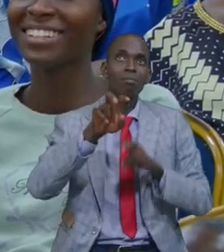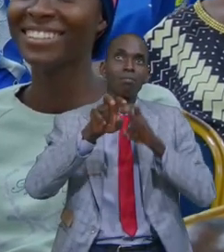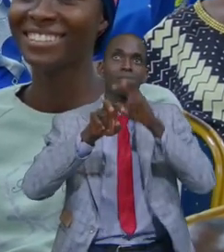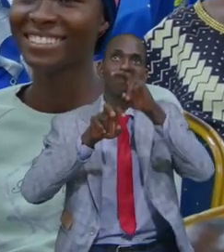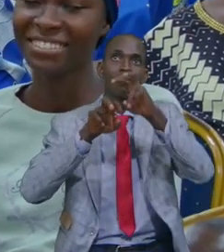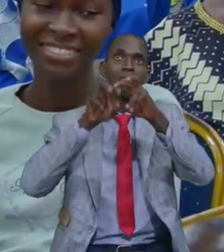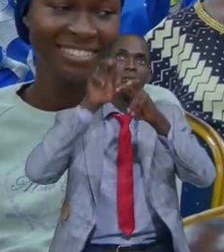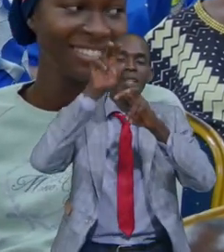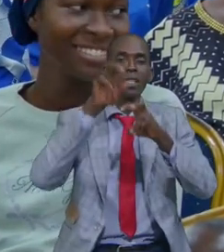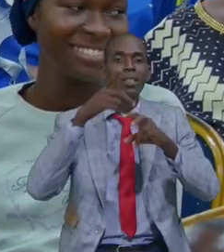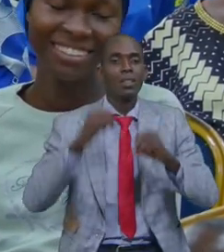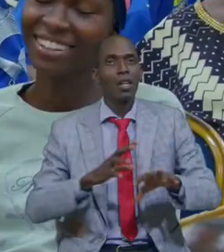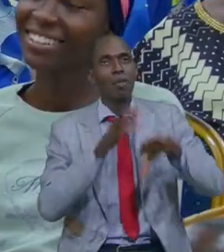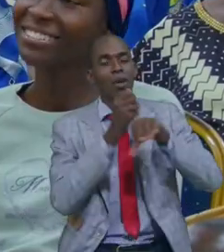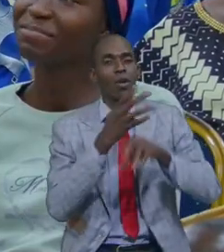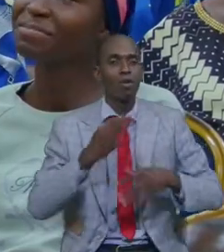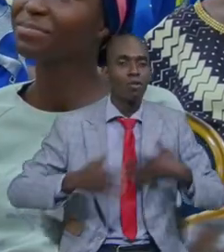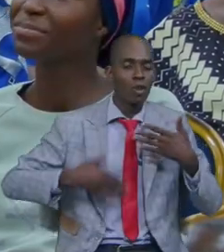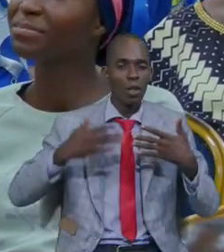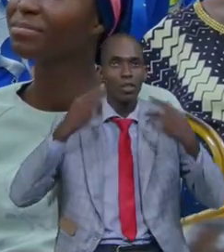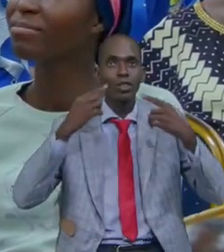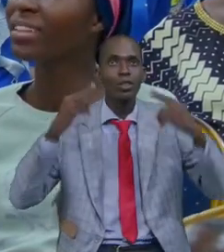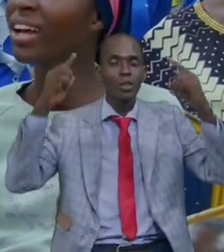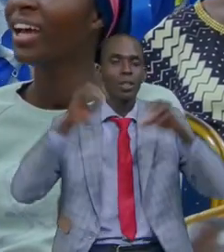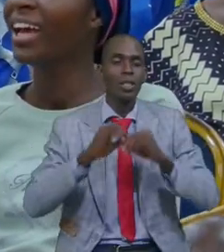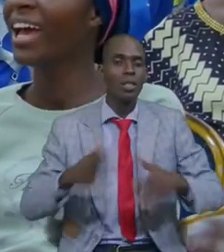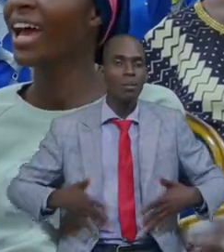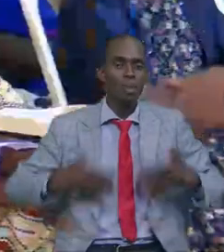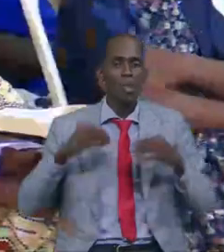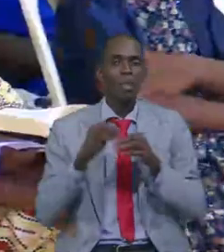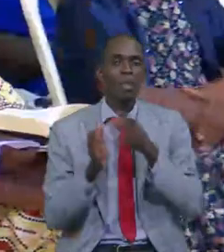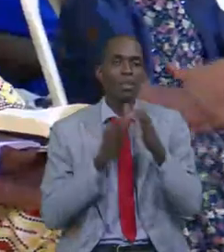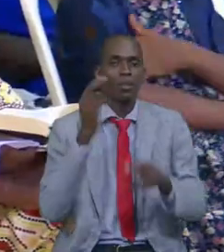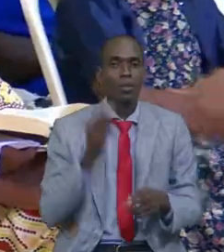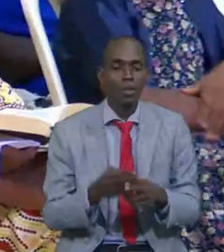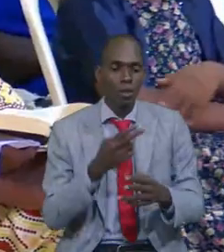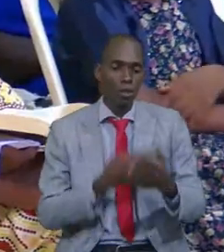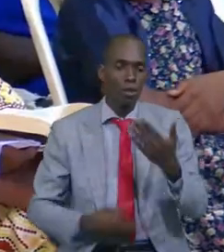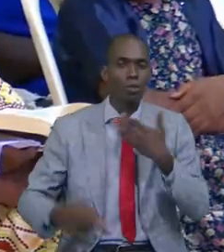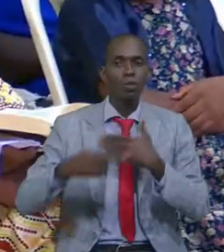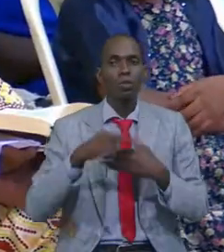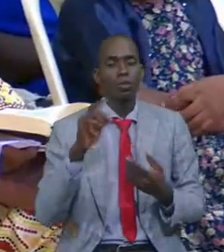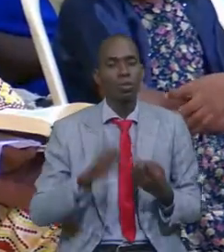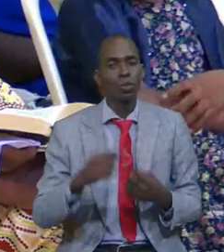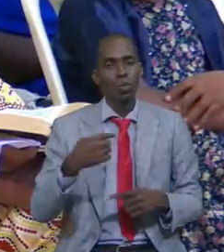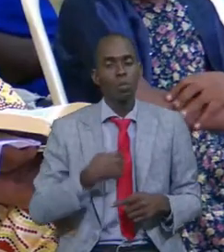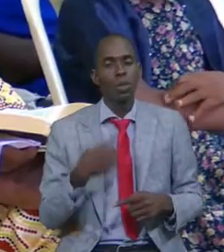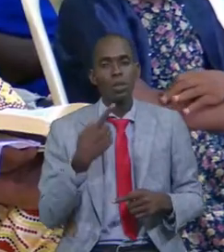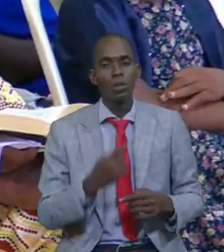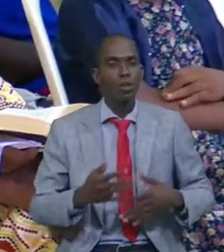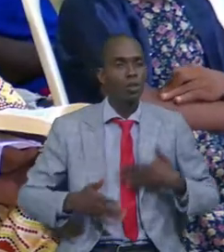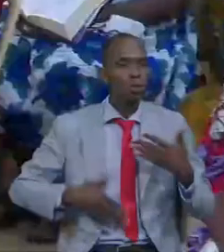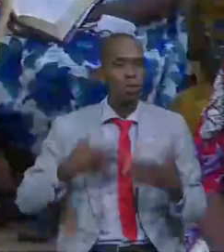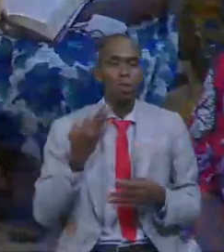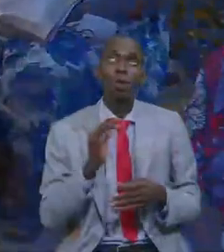joy, happiness, and success in your life in Jesus' name. Restore unto me the joy